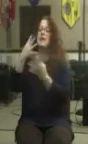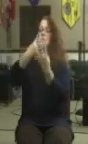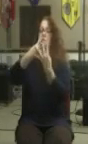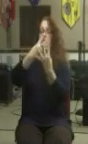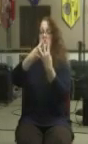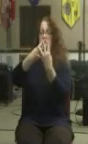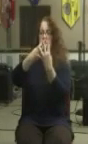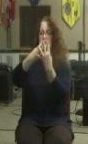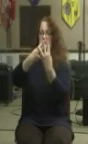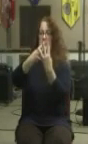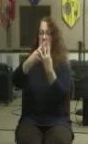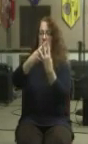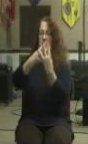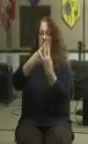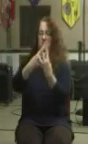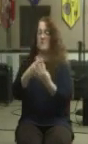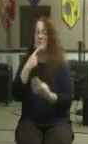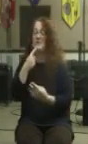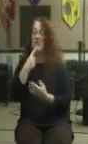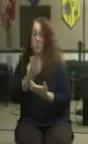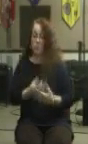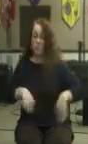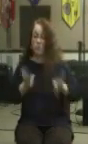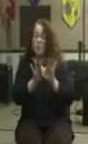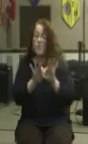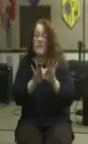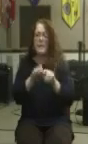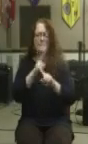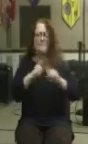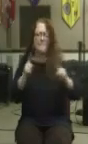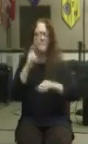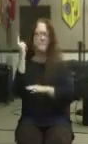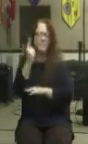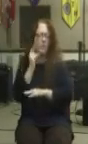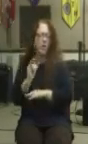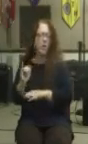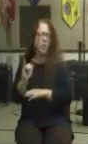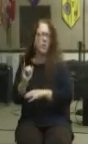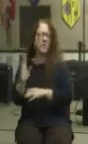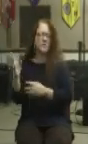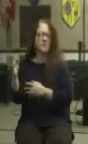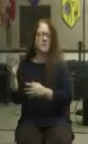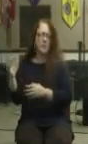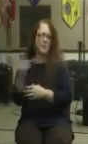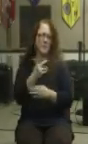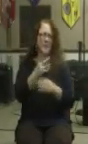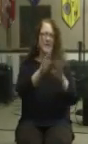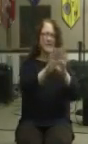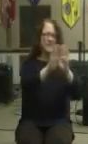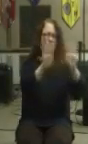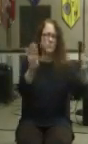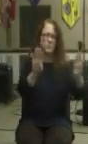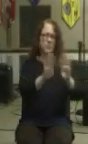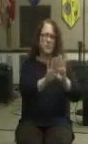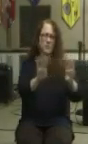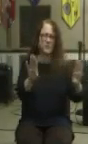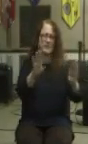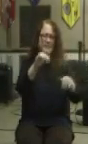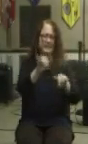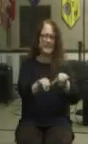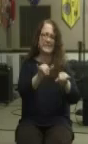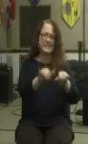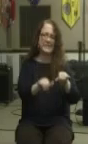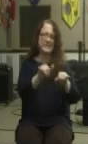walls is to be imprisoned. We say we're free, But we always usher ourselves into